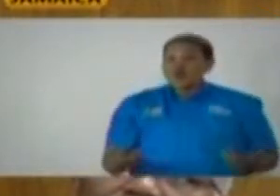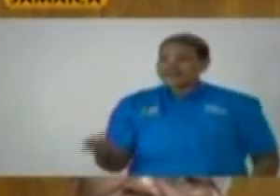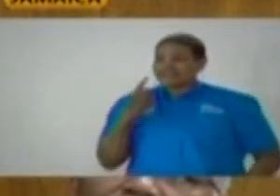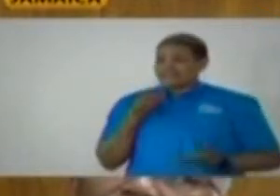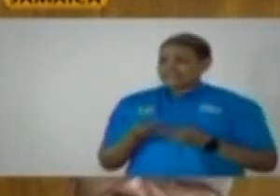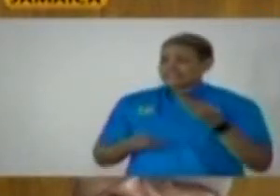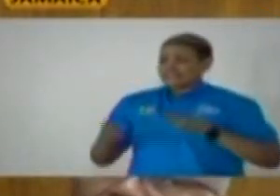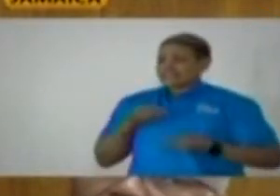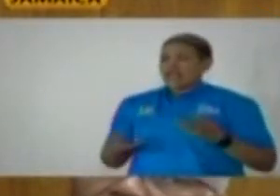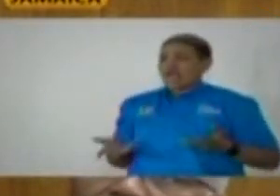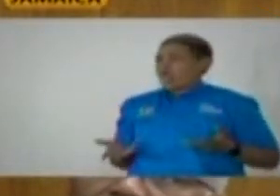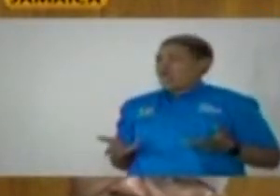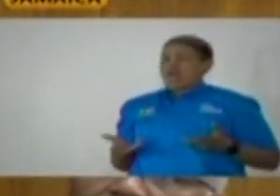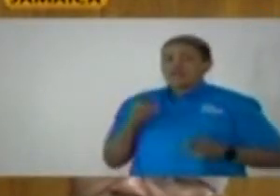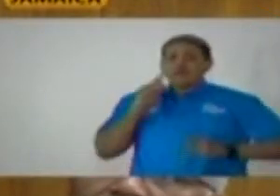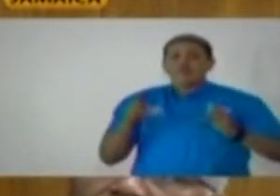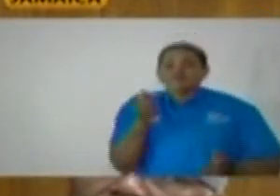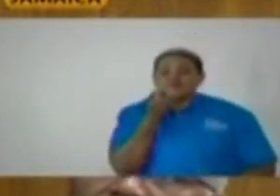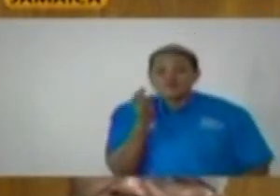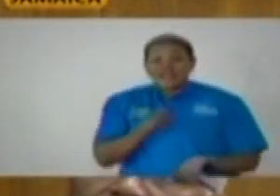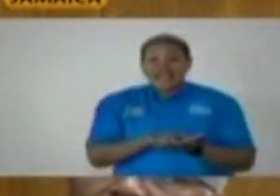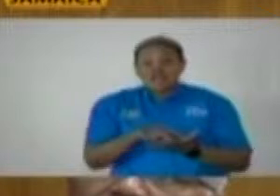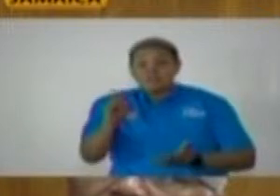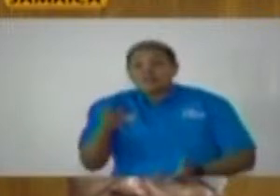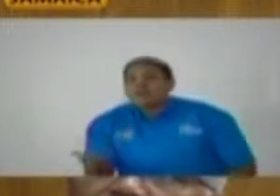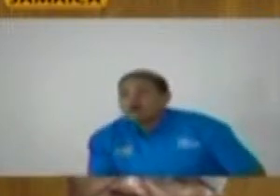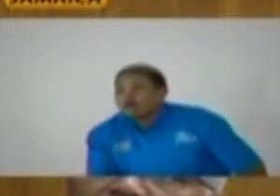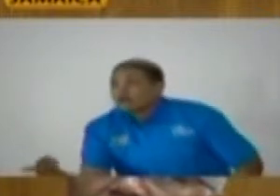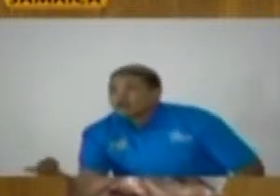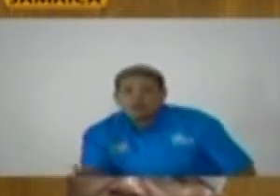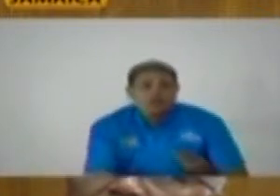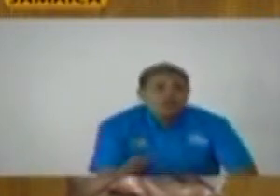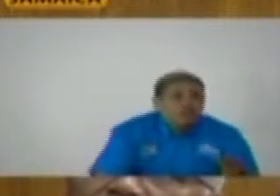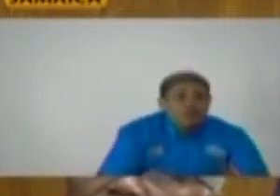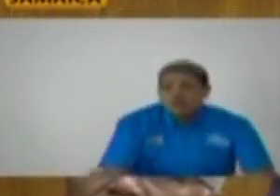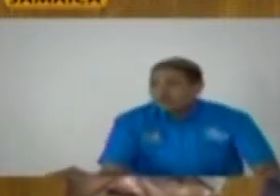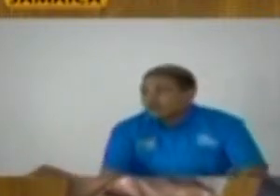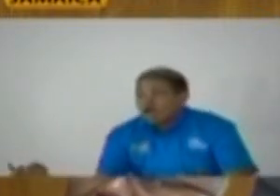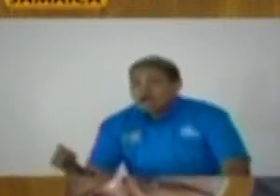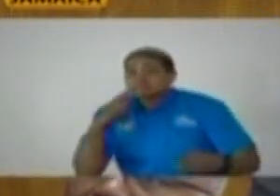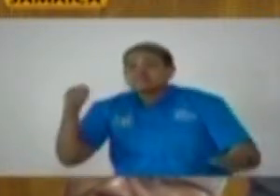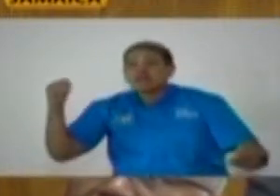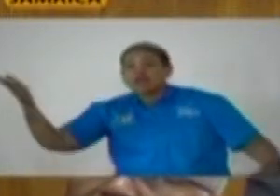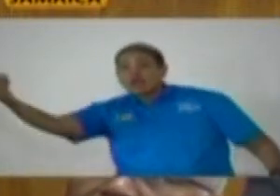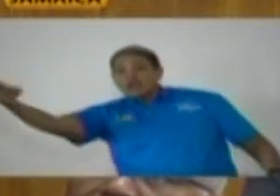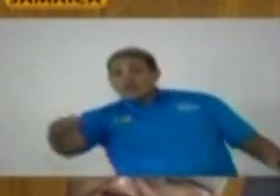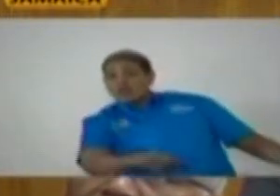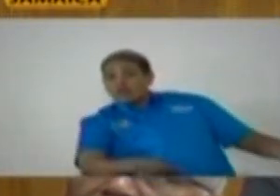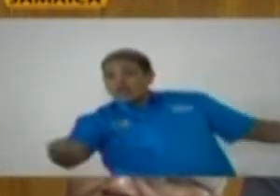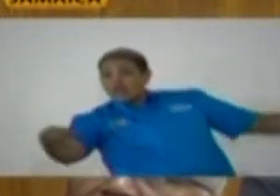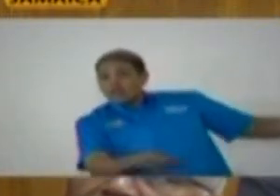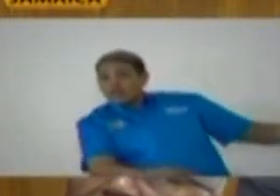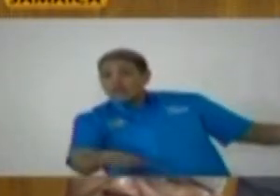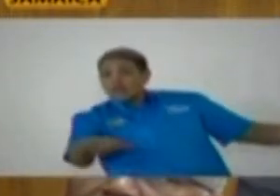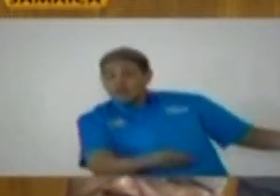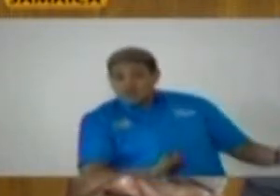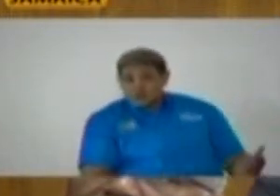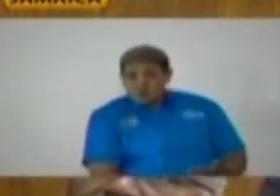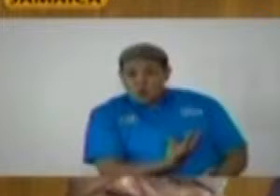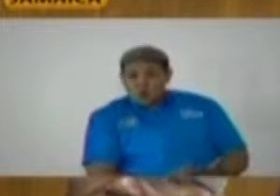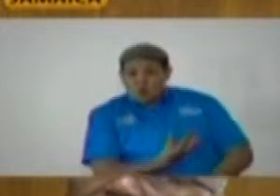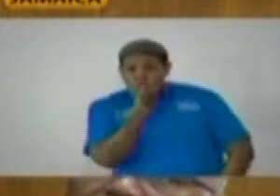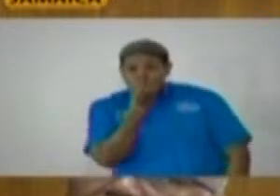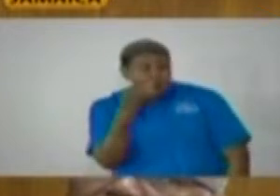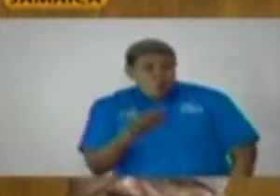economy? For the people who get up and have to hustle every day? The people who sell food that they may have grown, or those that